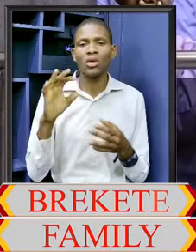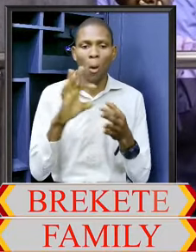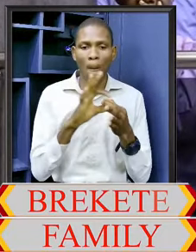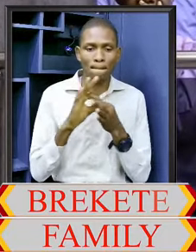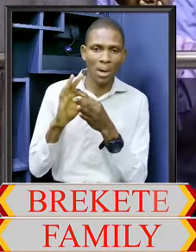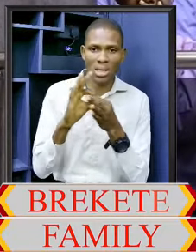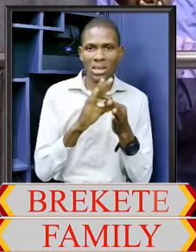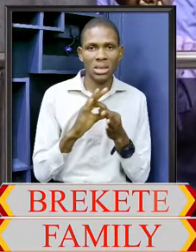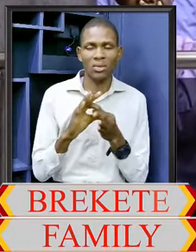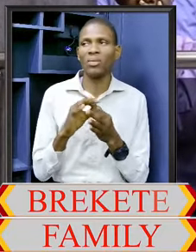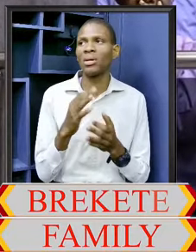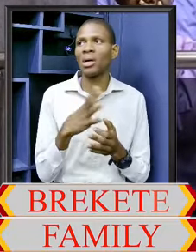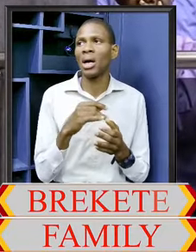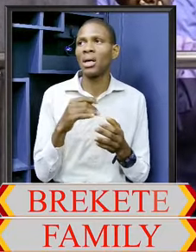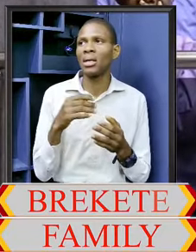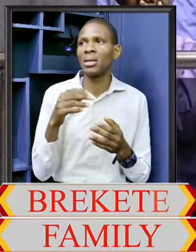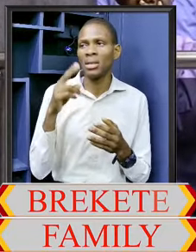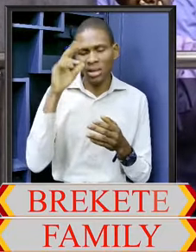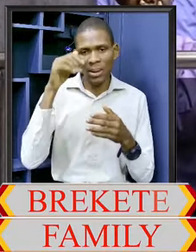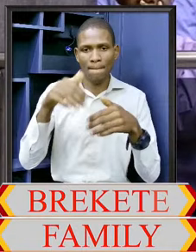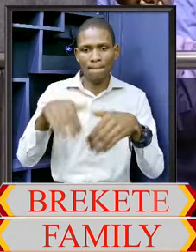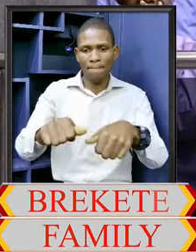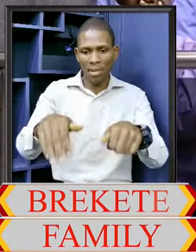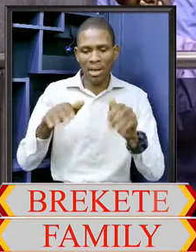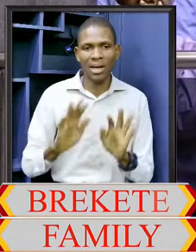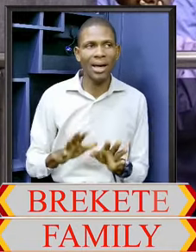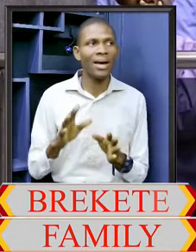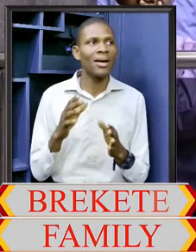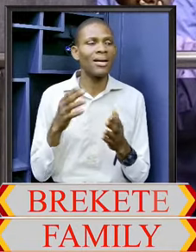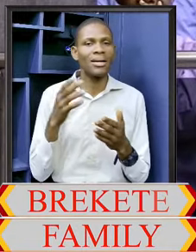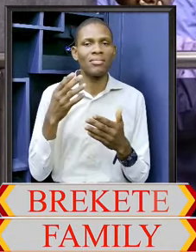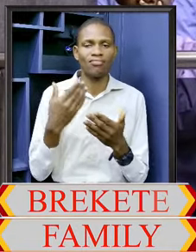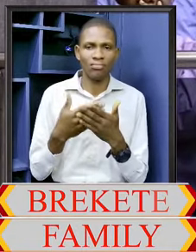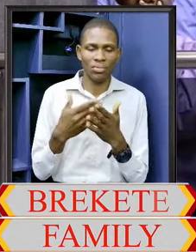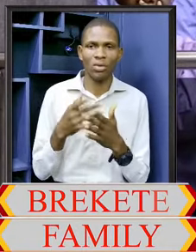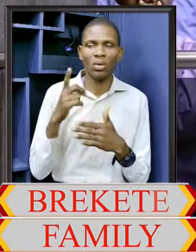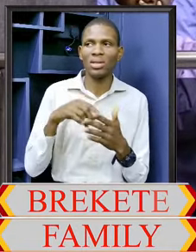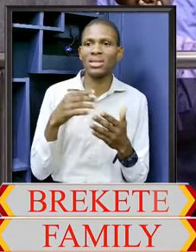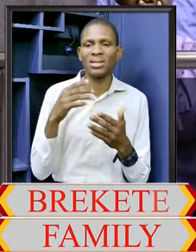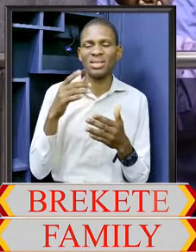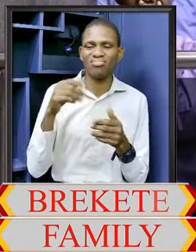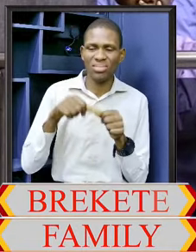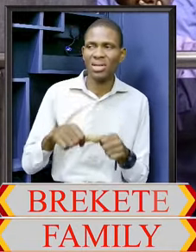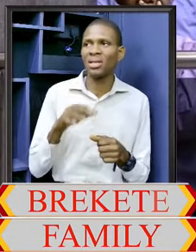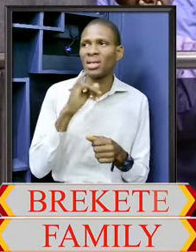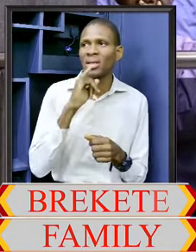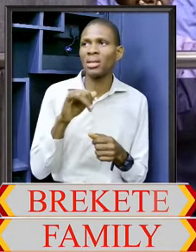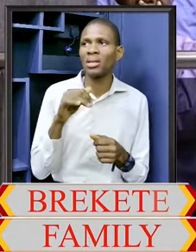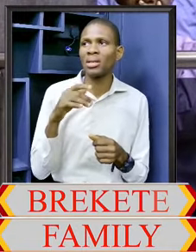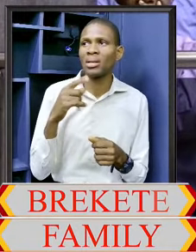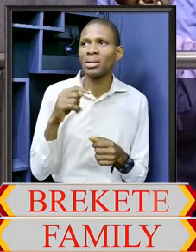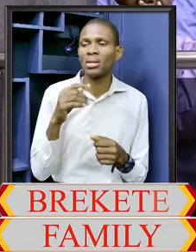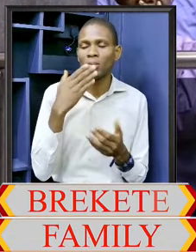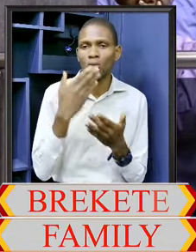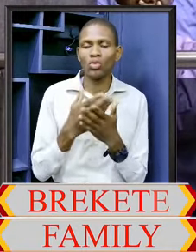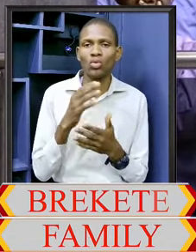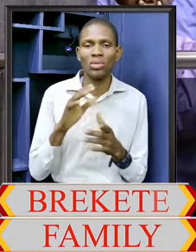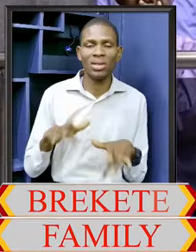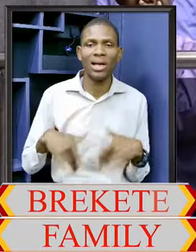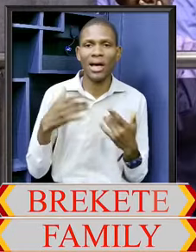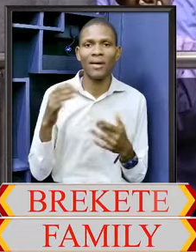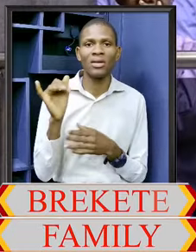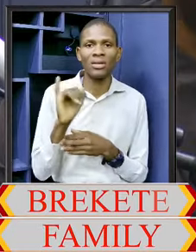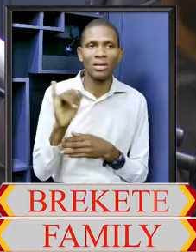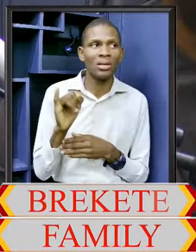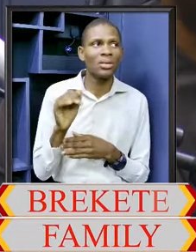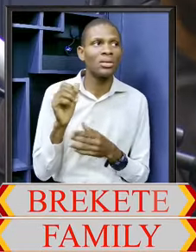cooperative and burial expenses. What is pending is the group life insurance. Which